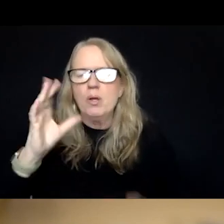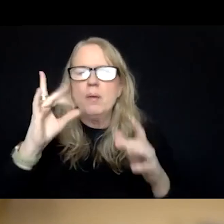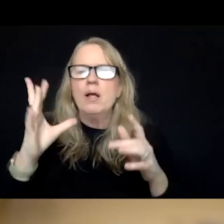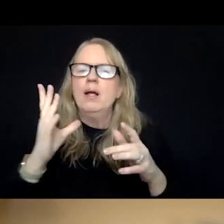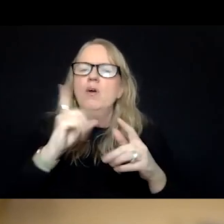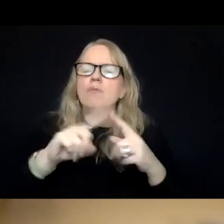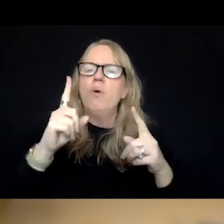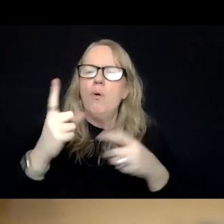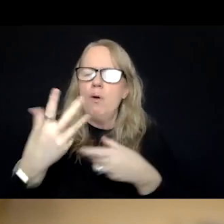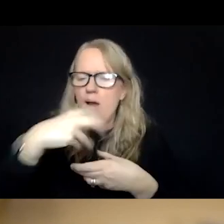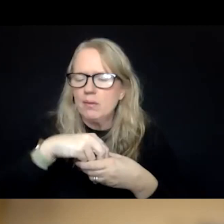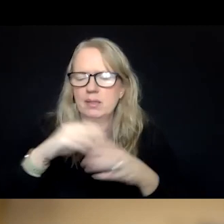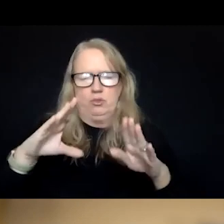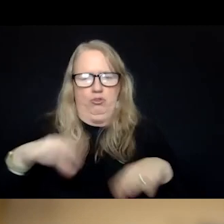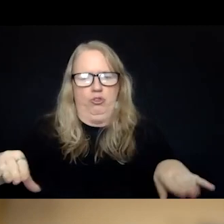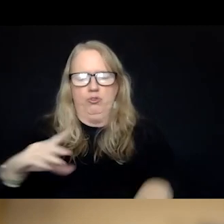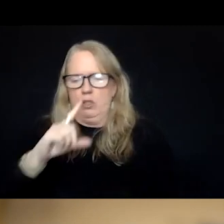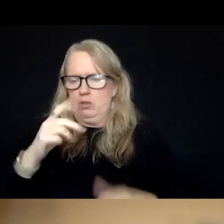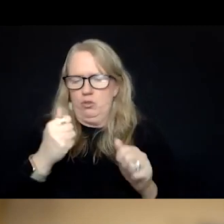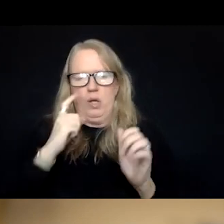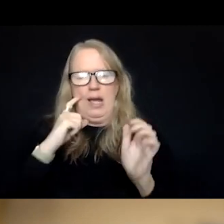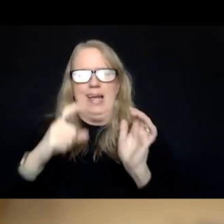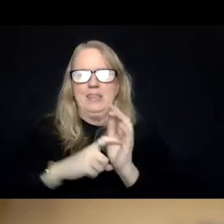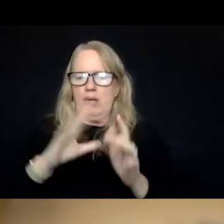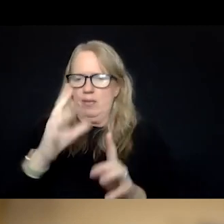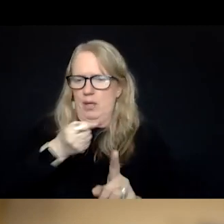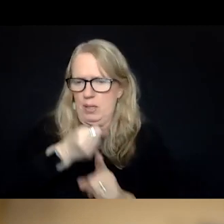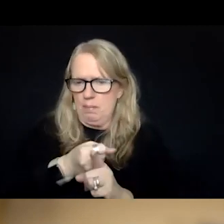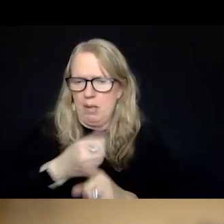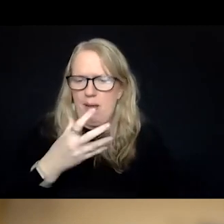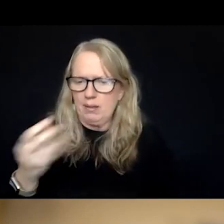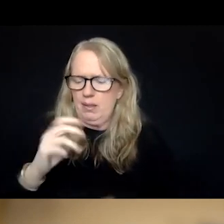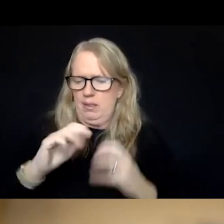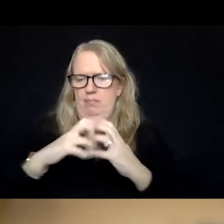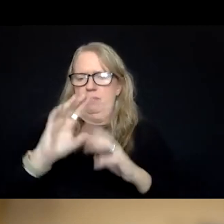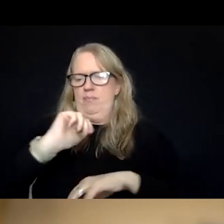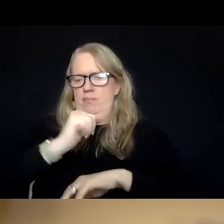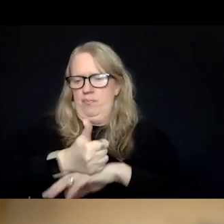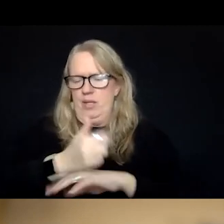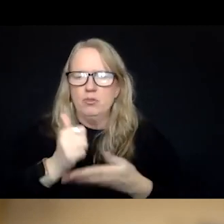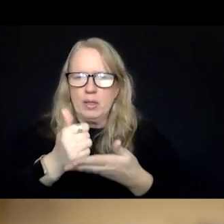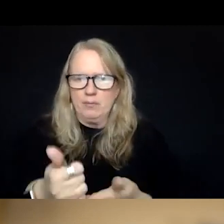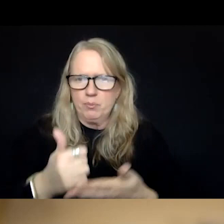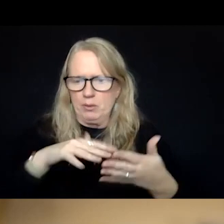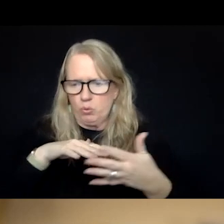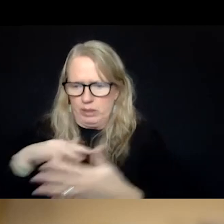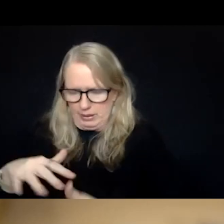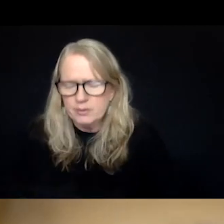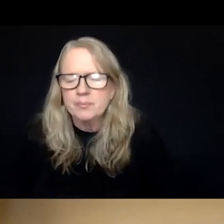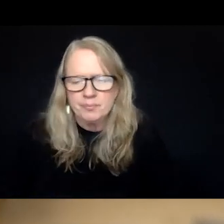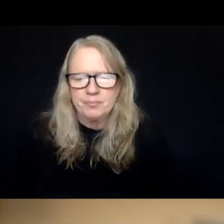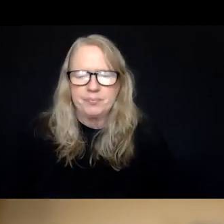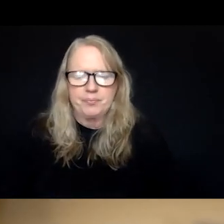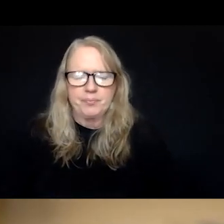autistic children to really try to identify its impact in an implementation and intervention study. So just wanted to